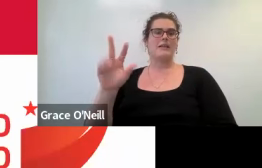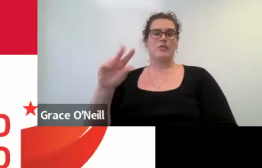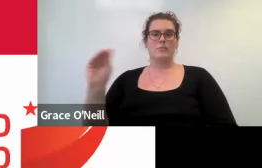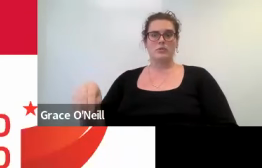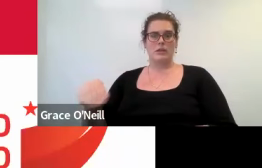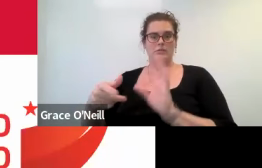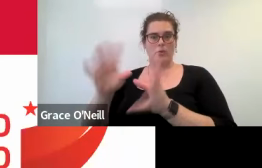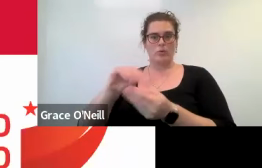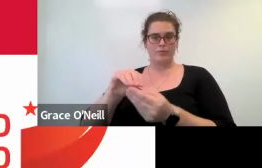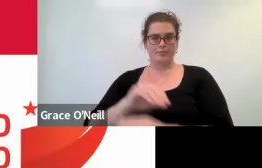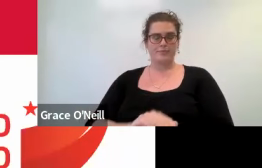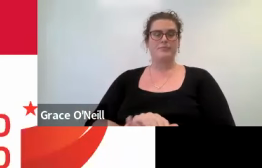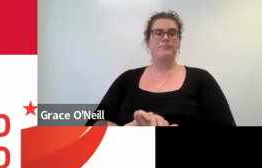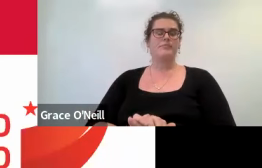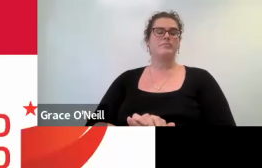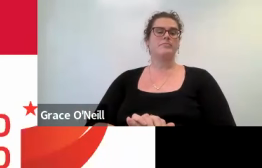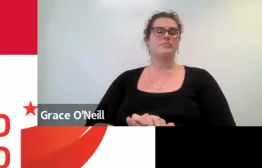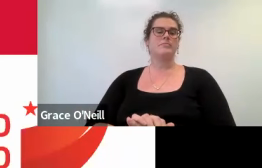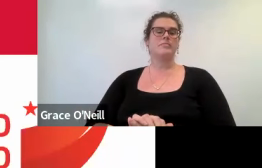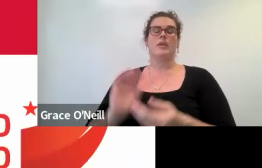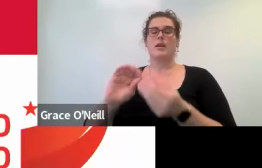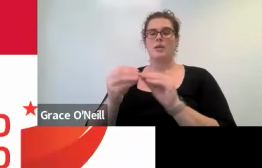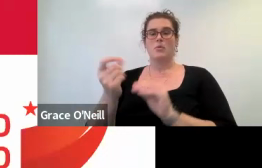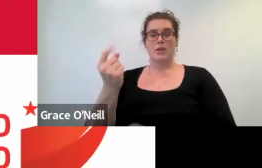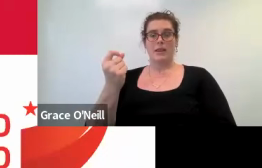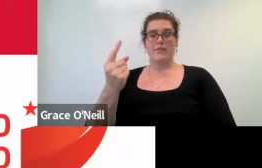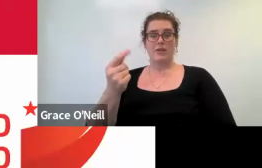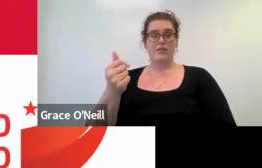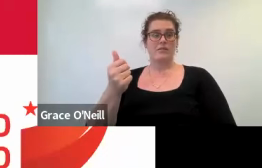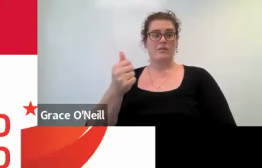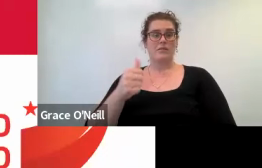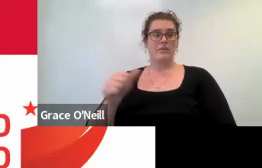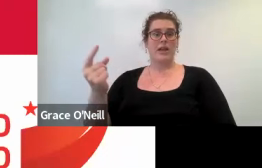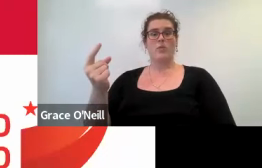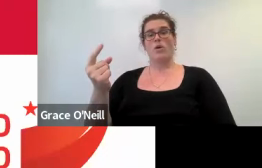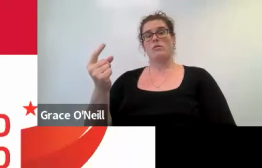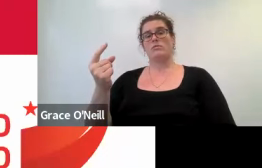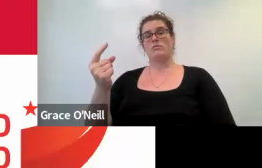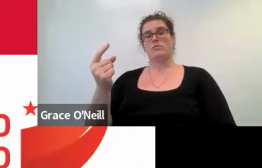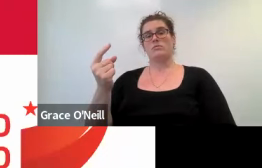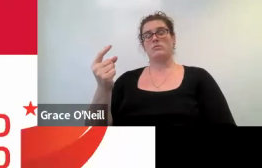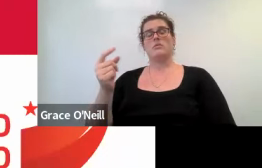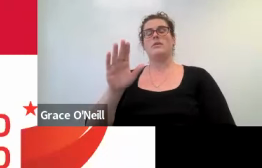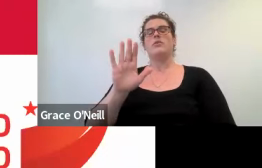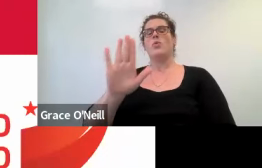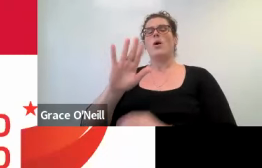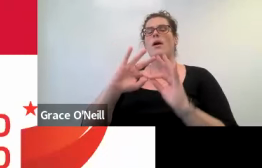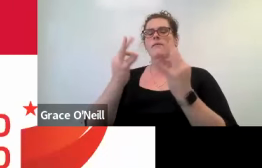please. Have any of your family members, have any of the following happened to